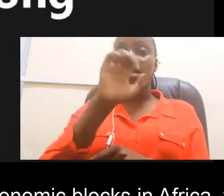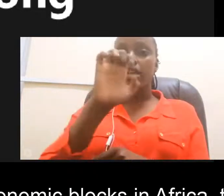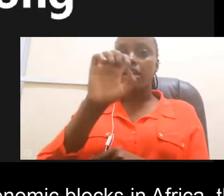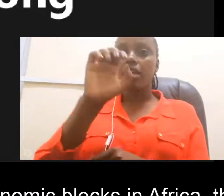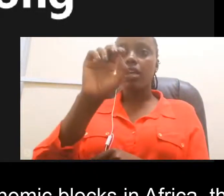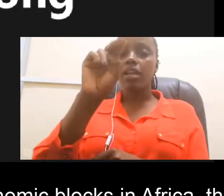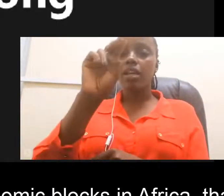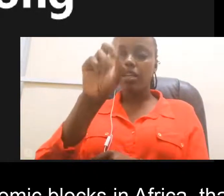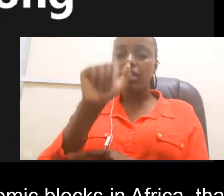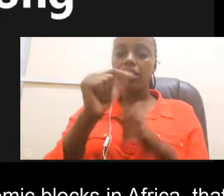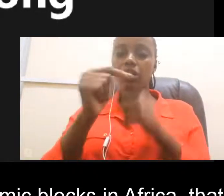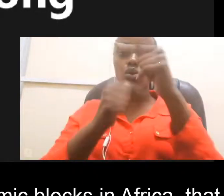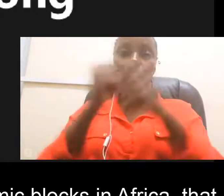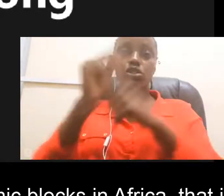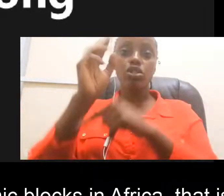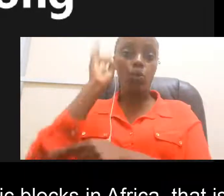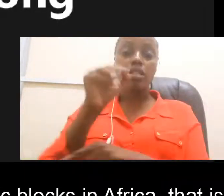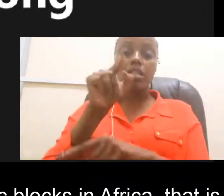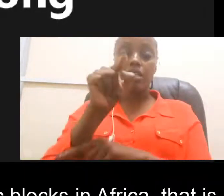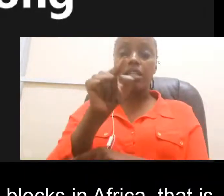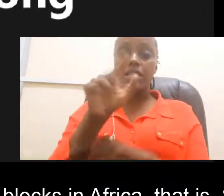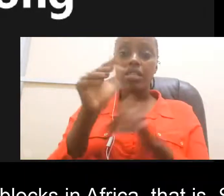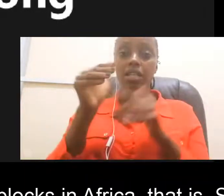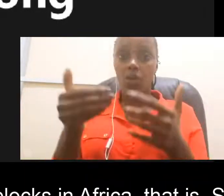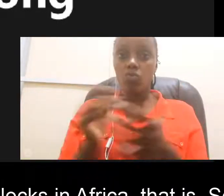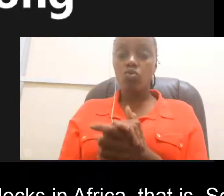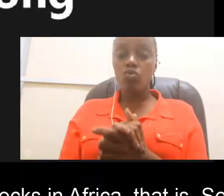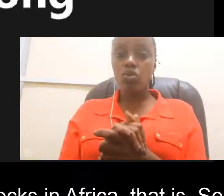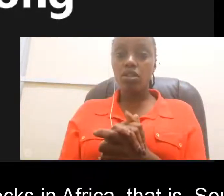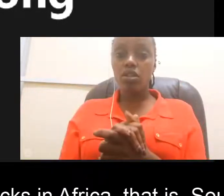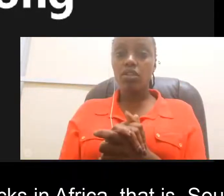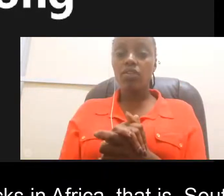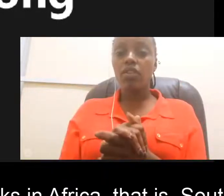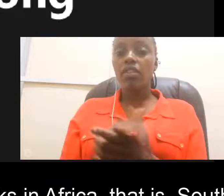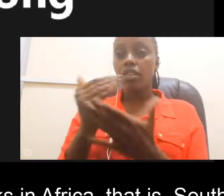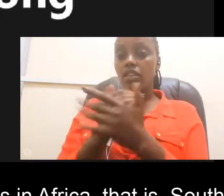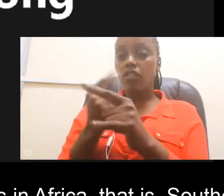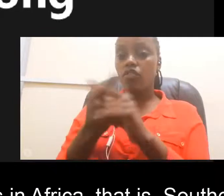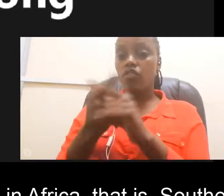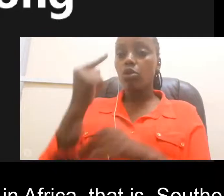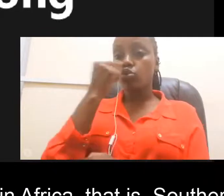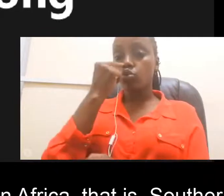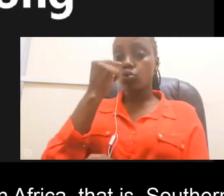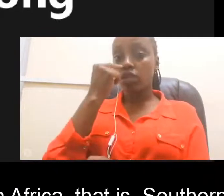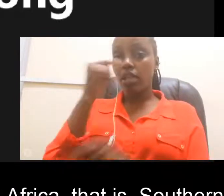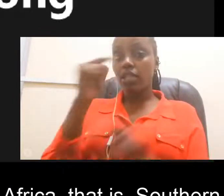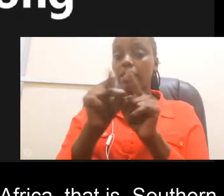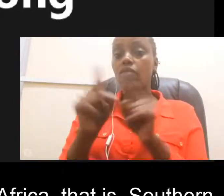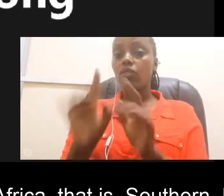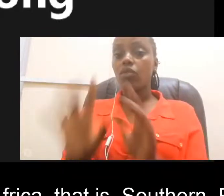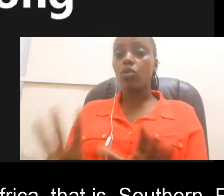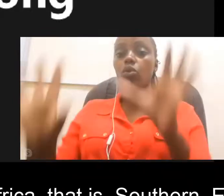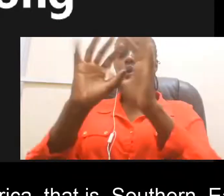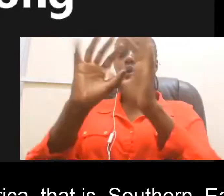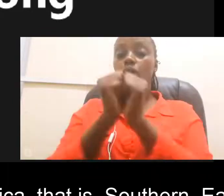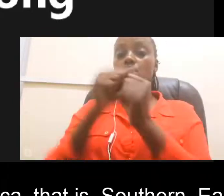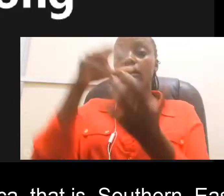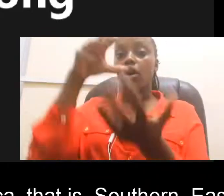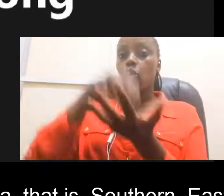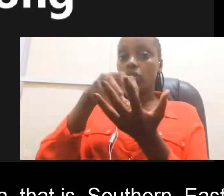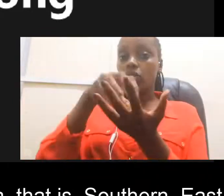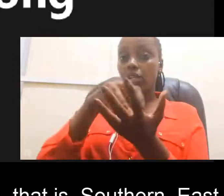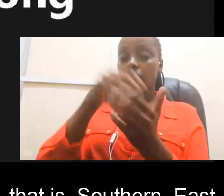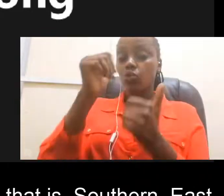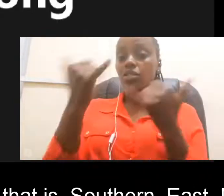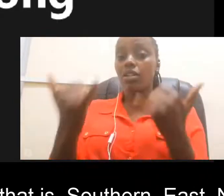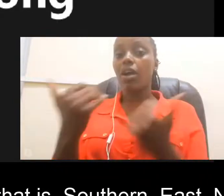will continue. So this is how the statement from Sudan in regard to the context they are currently